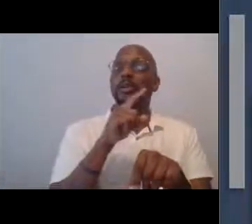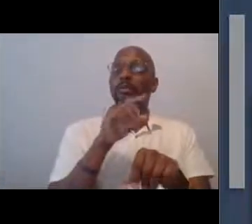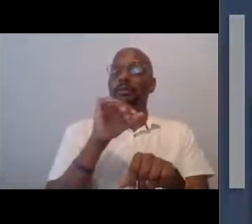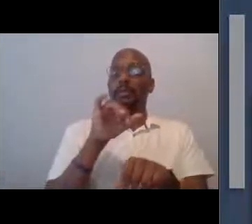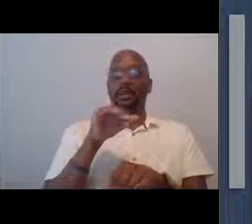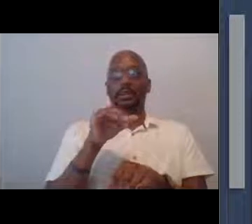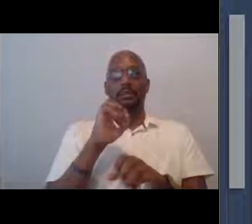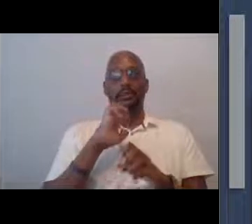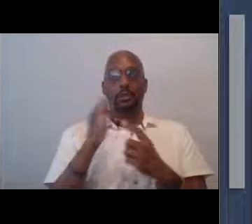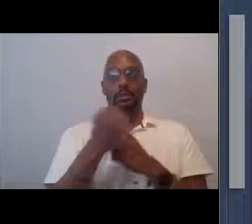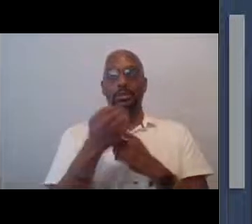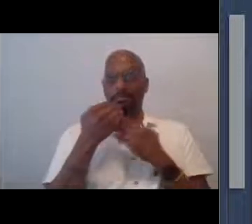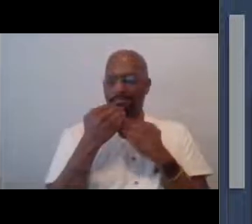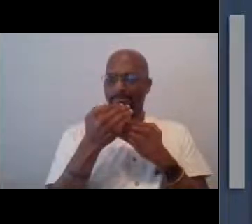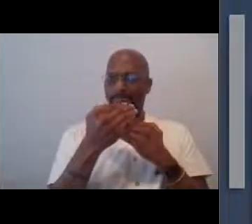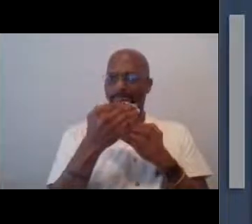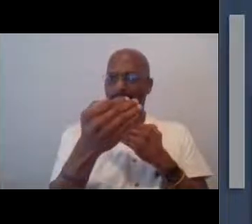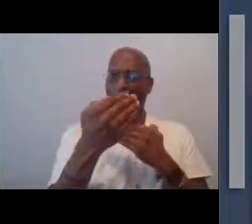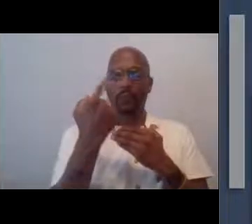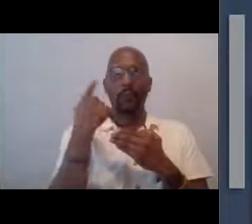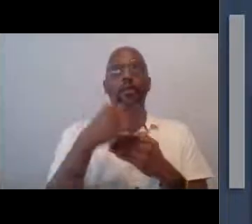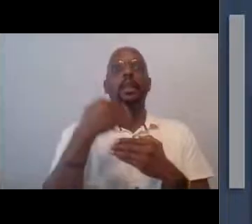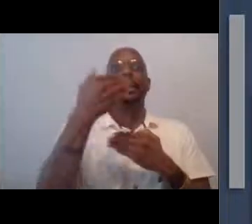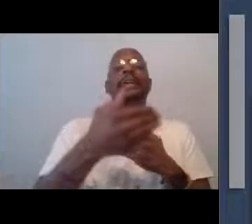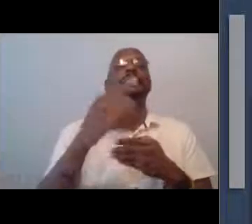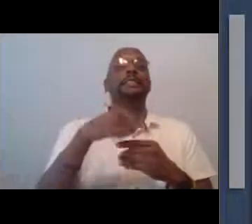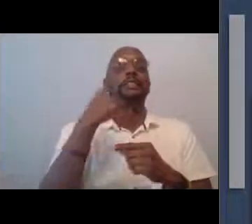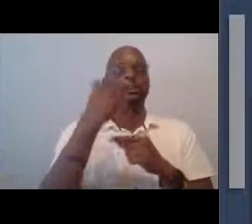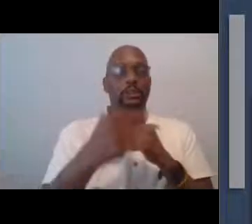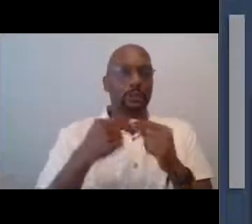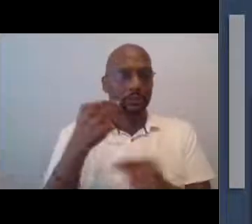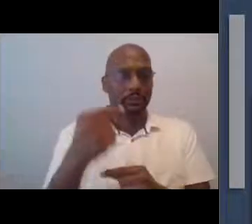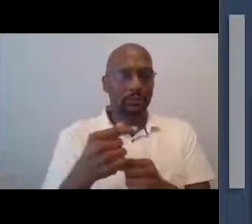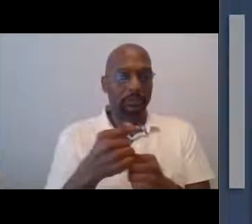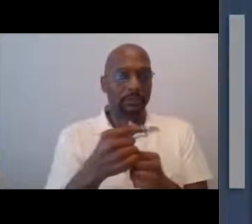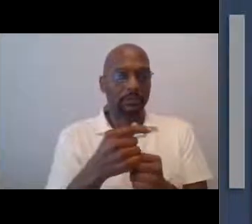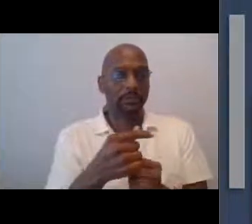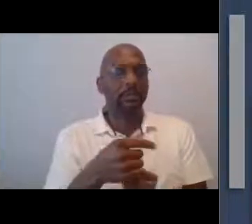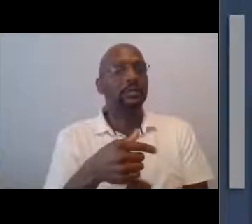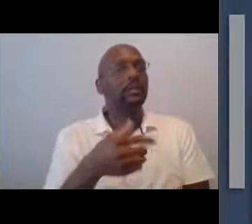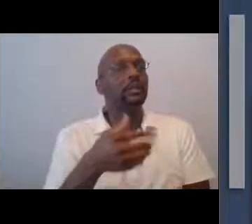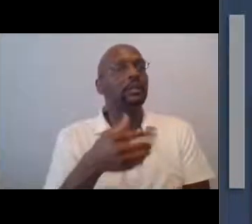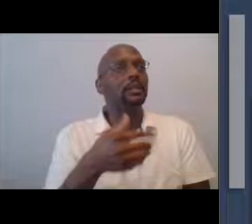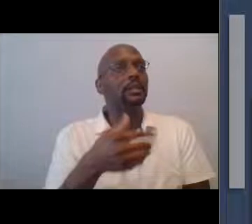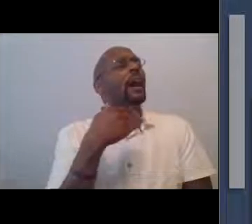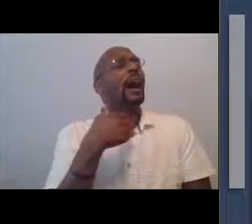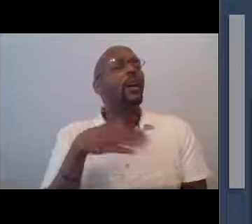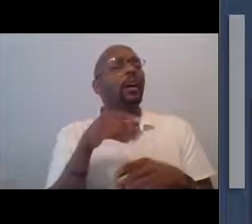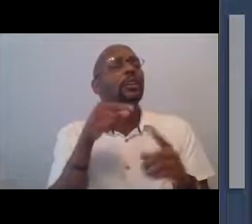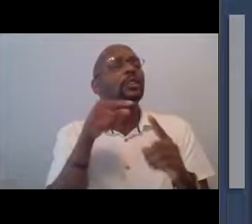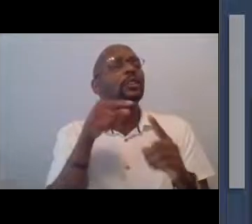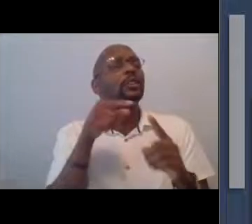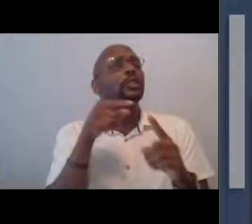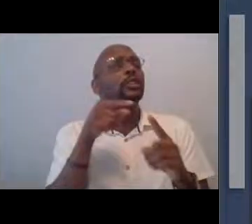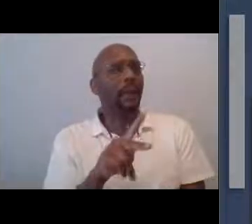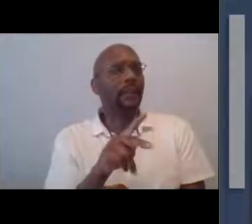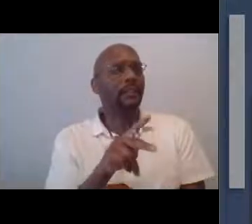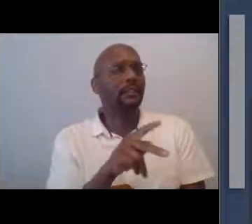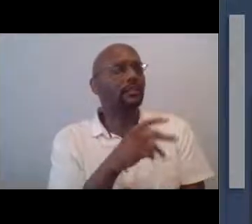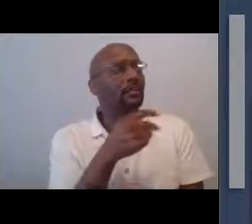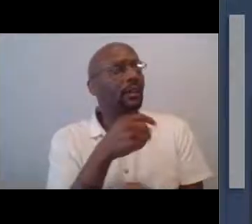the next generation. I participated. I actually took a walk to the bank to deposit those checks that I get from the CTC that I can't